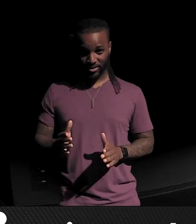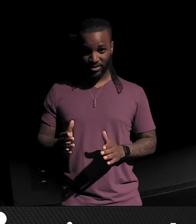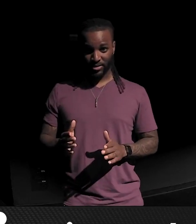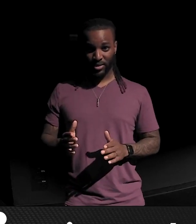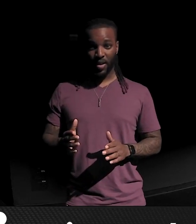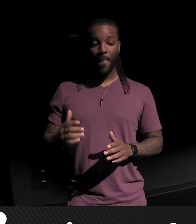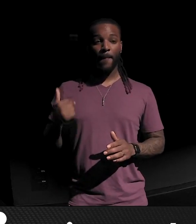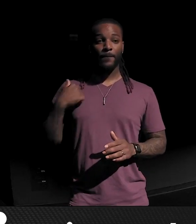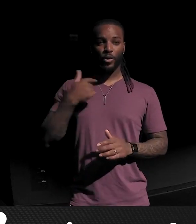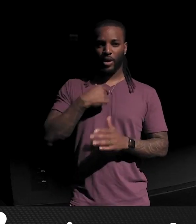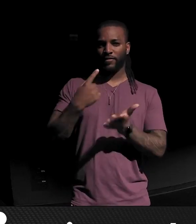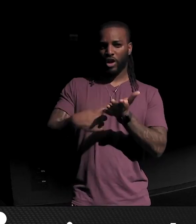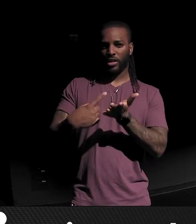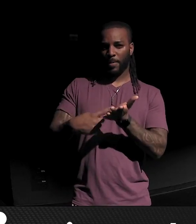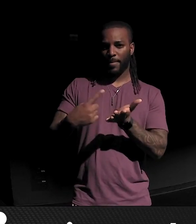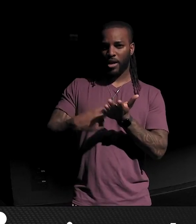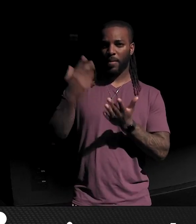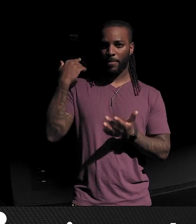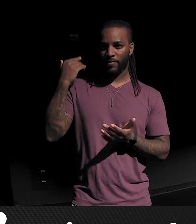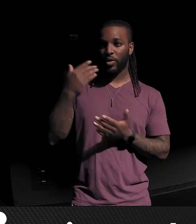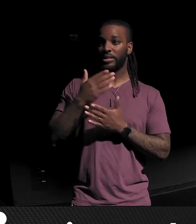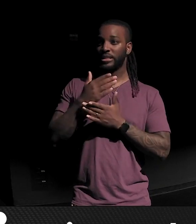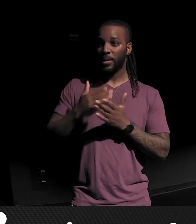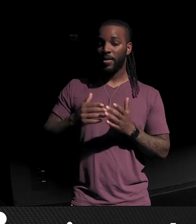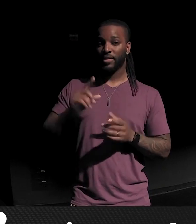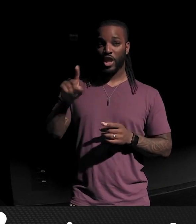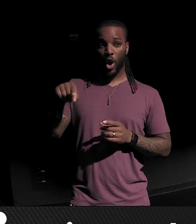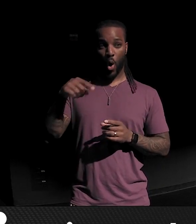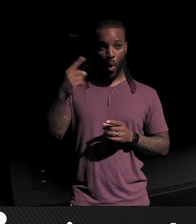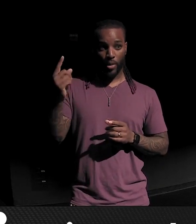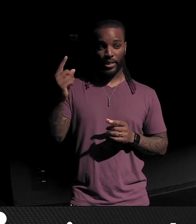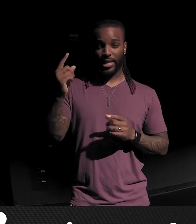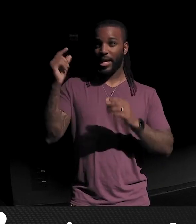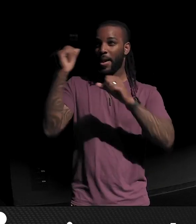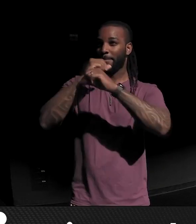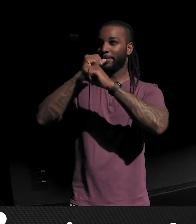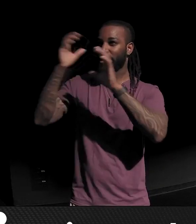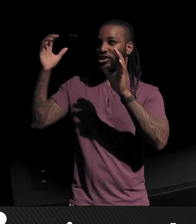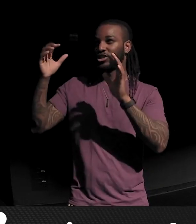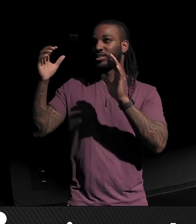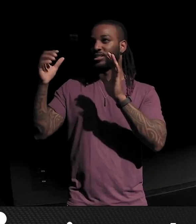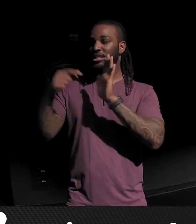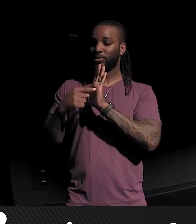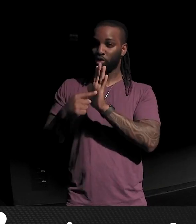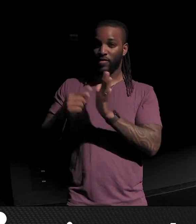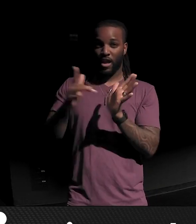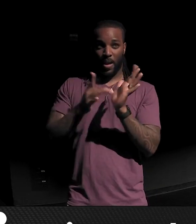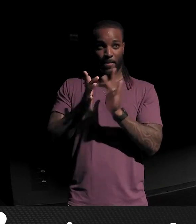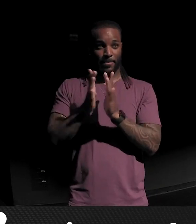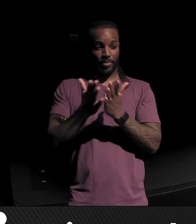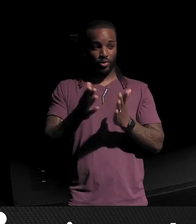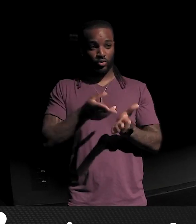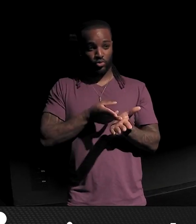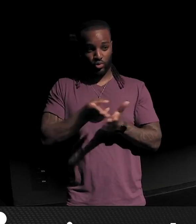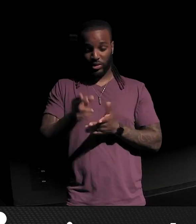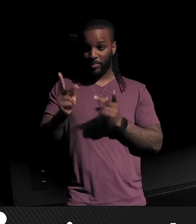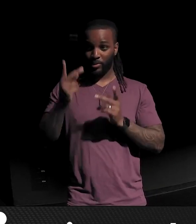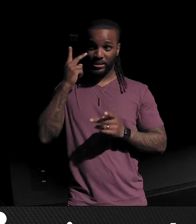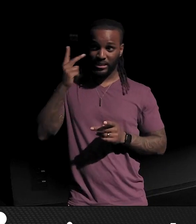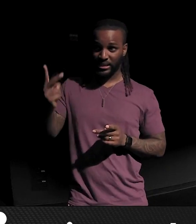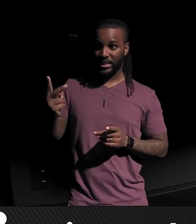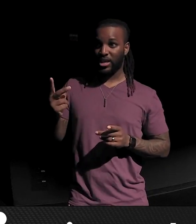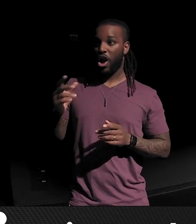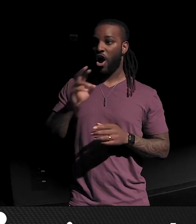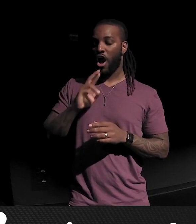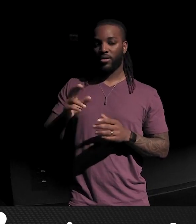We've talked about it before. Some of the only depictions, demonstrations of biblical truth that some people will see are